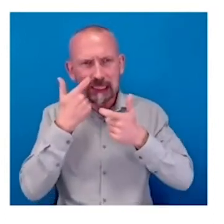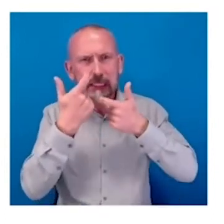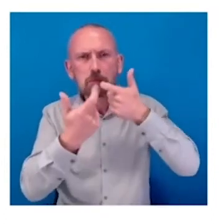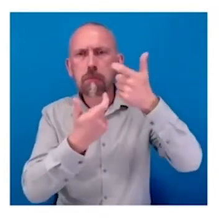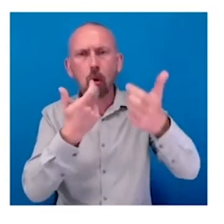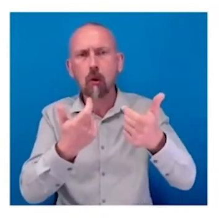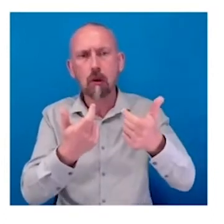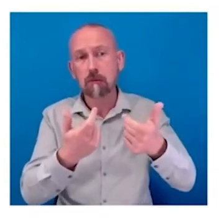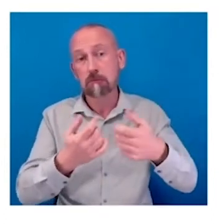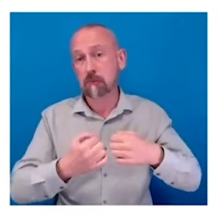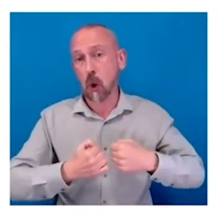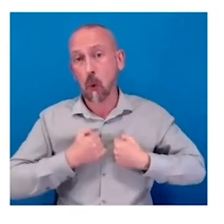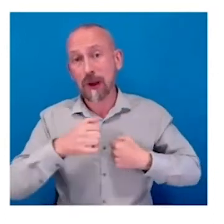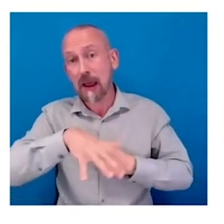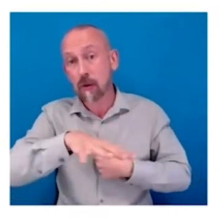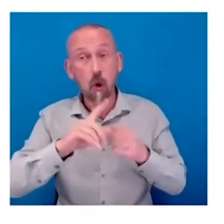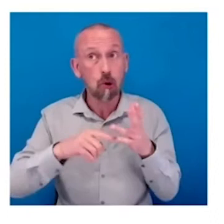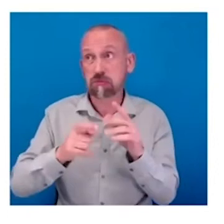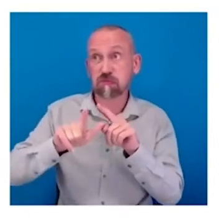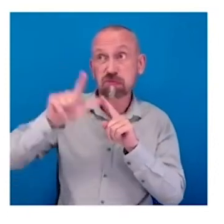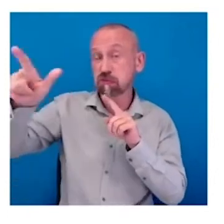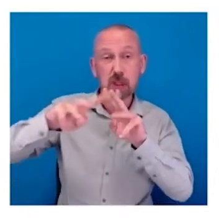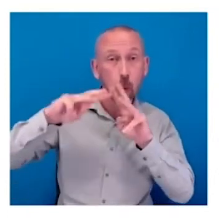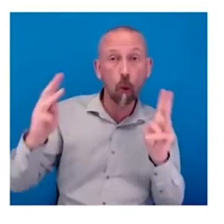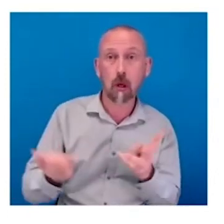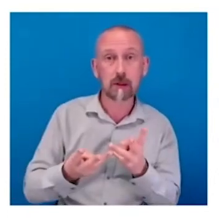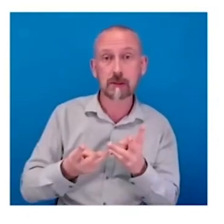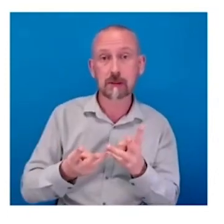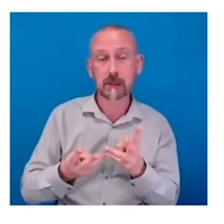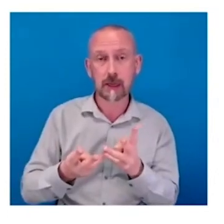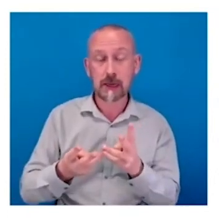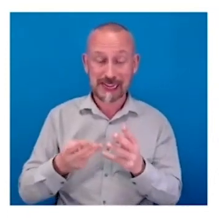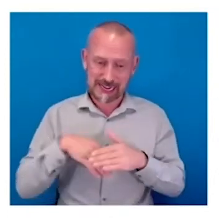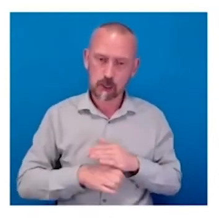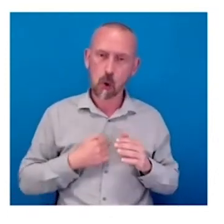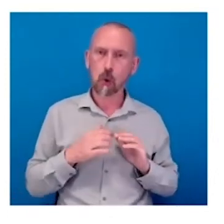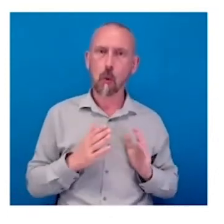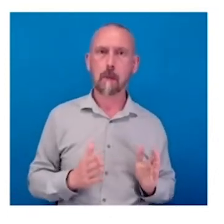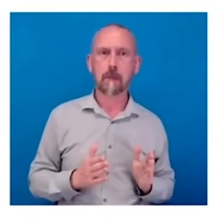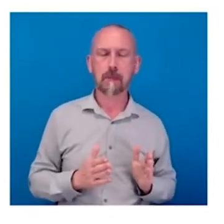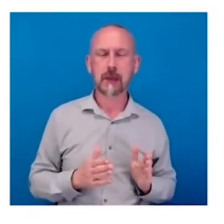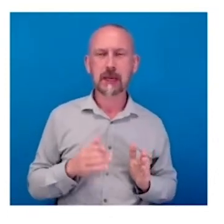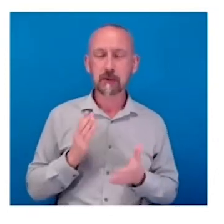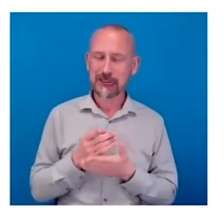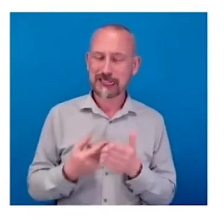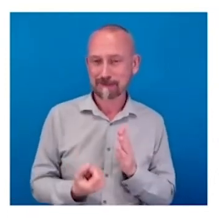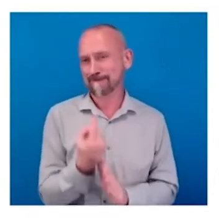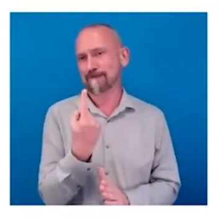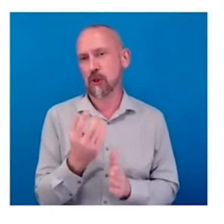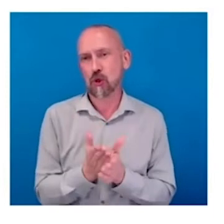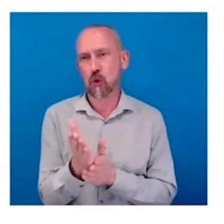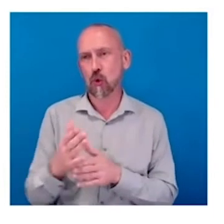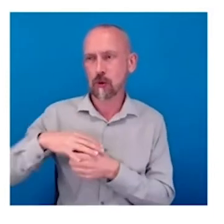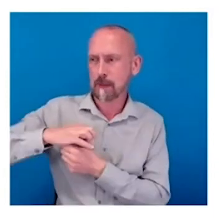comfort of your own home. And this was something that really came to the fore as a result of the pandemic and the restrictions that it imposed